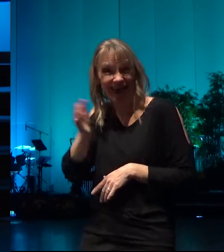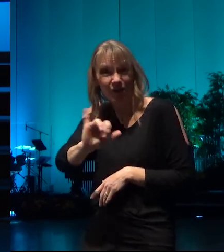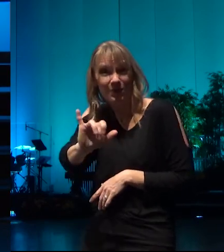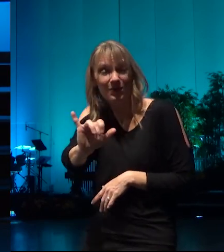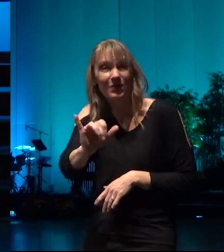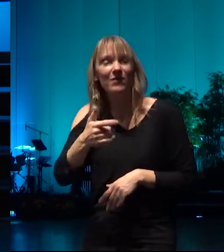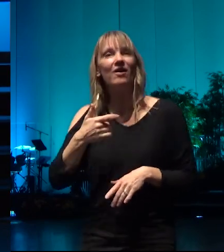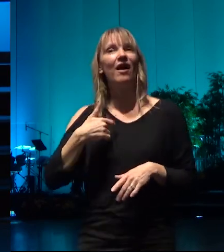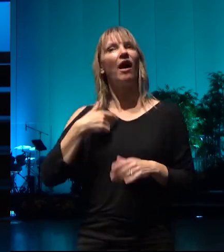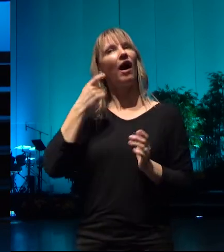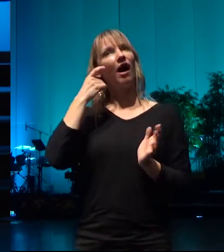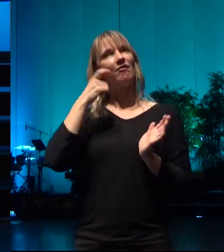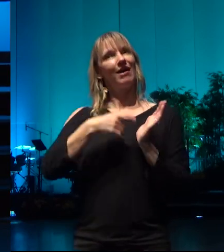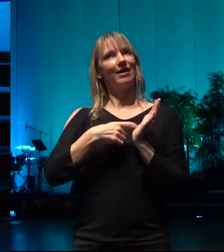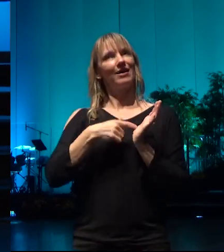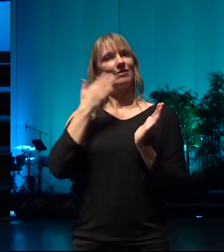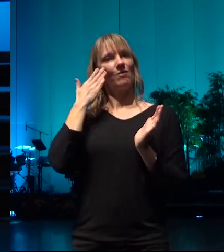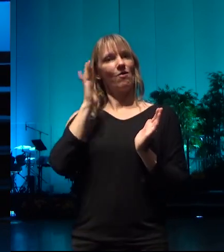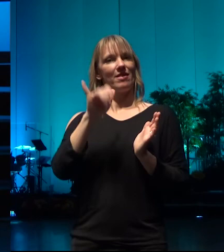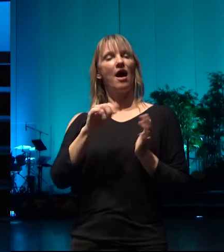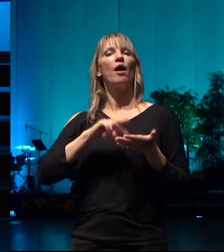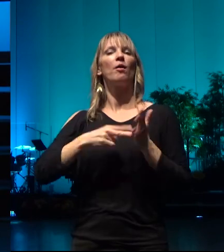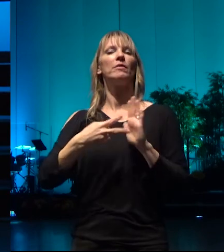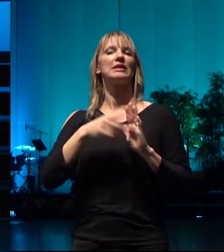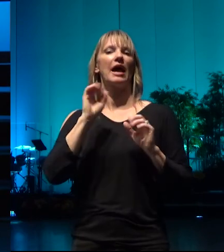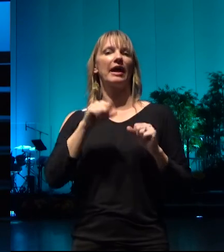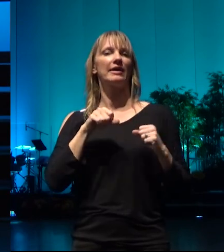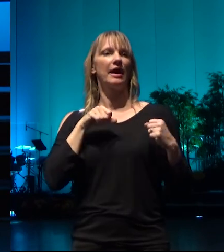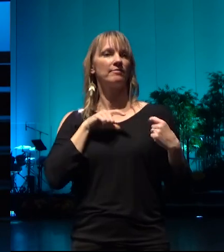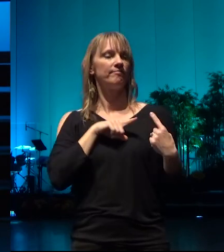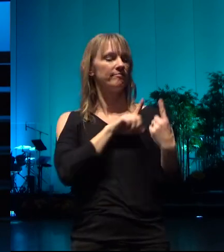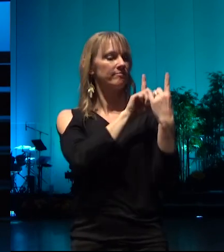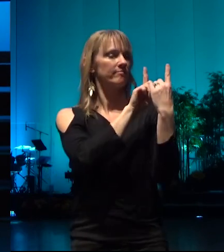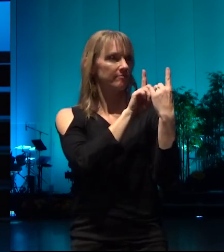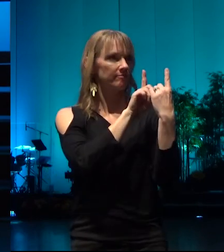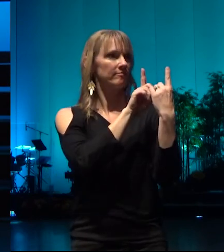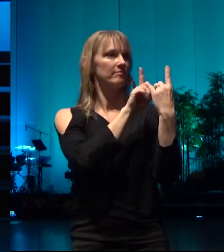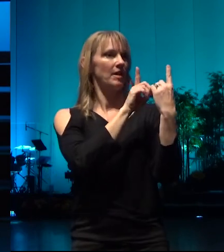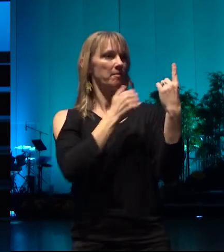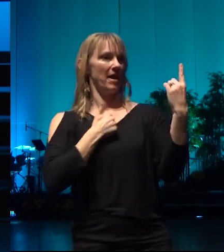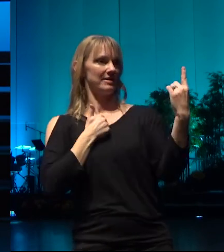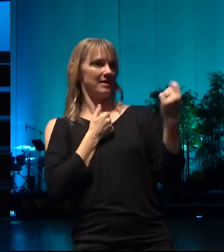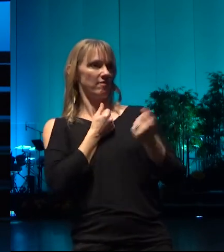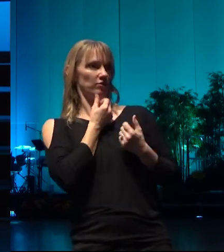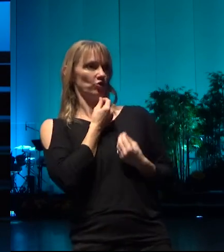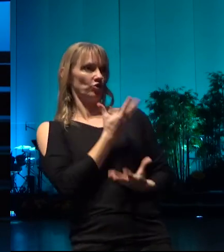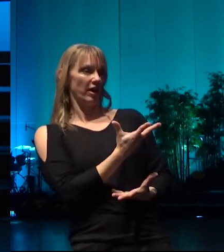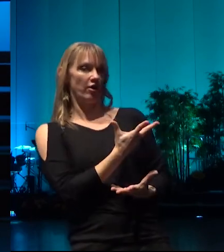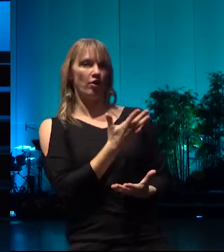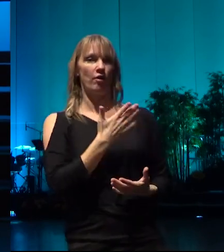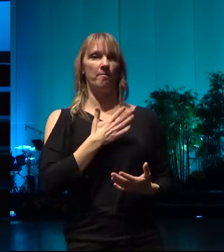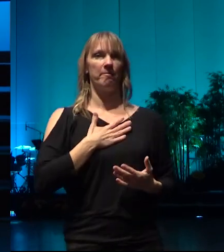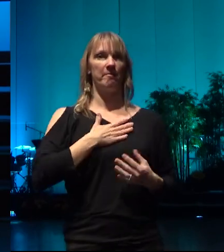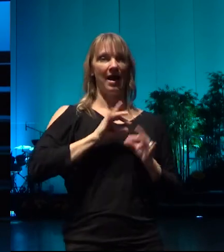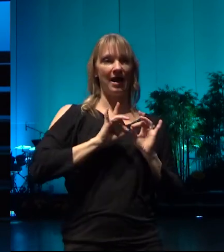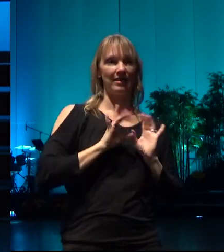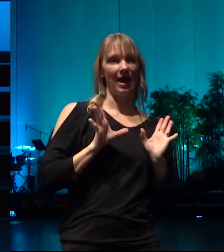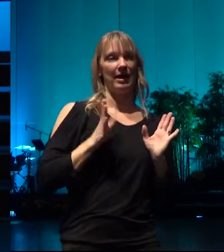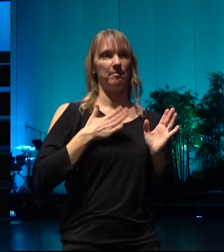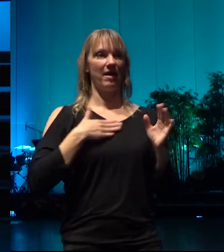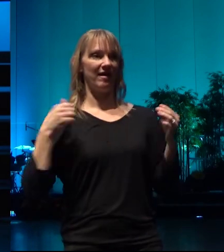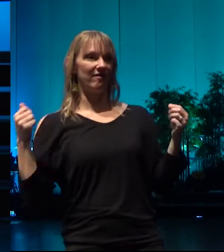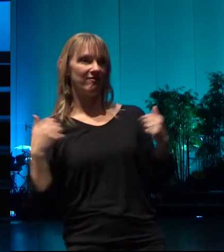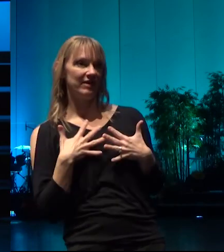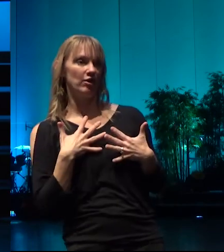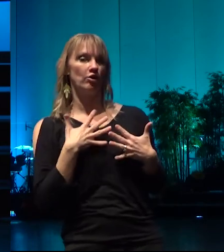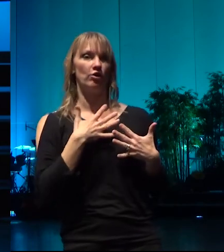share my emotions and thoughts, and let them do the same. And in that realness,